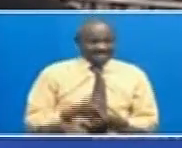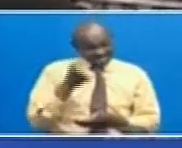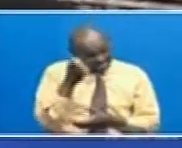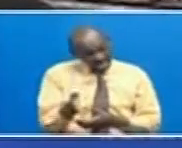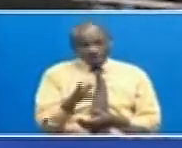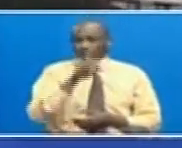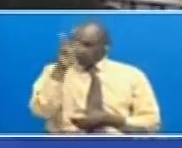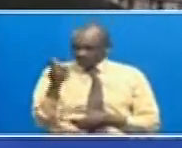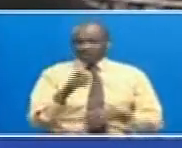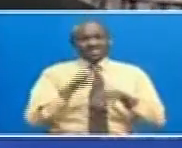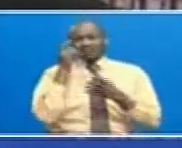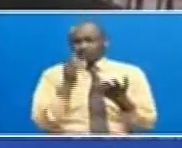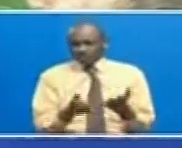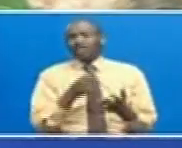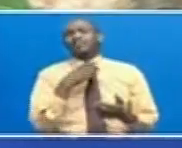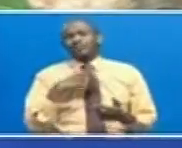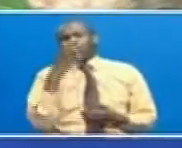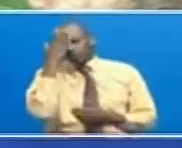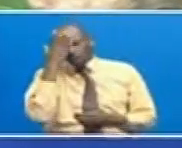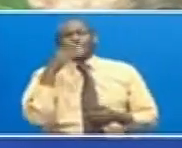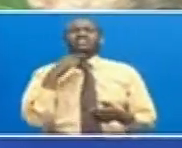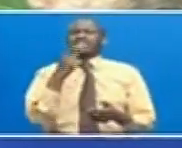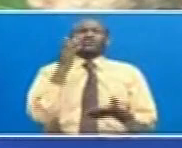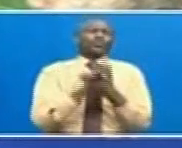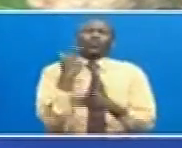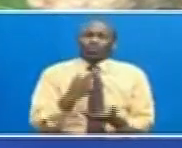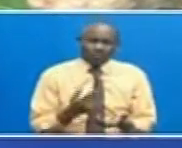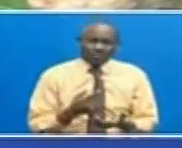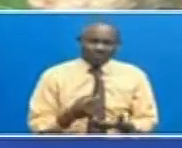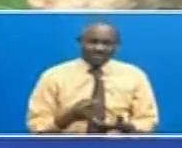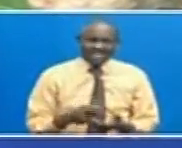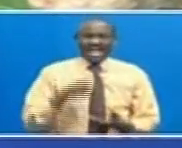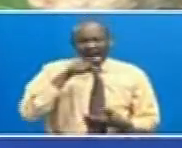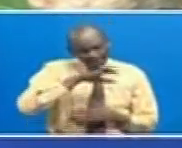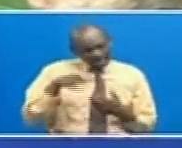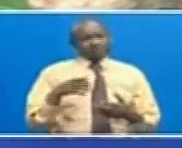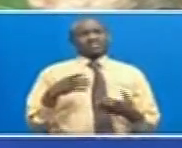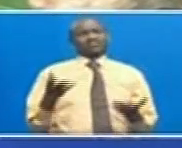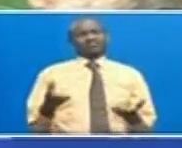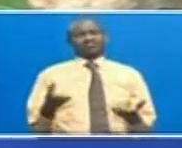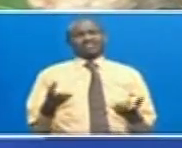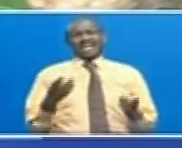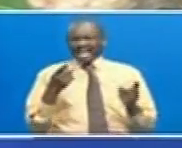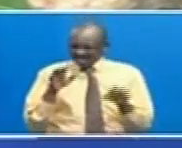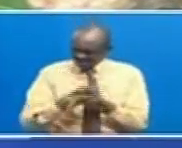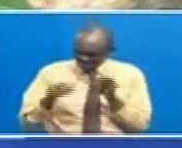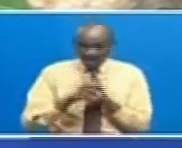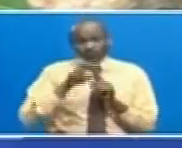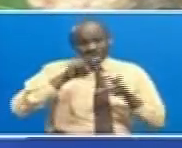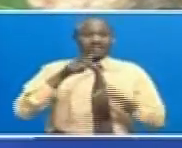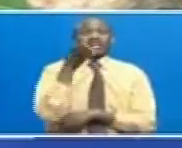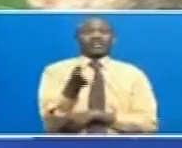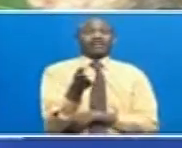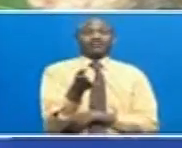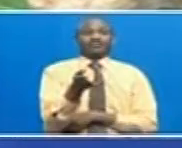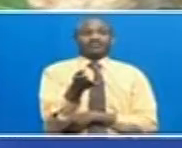yanaibua swali nyeti la kutaka kujua anayesema ukweli. Discussions were held on all the commodities that we exchange.